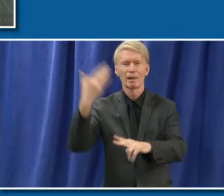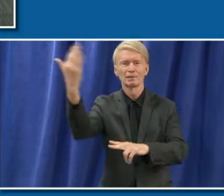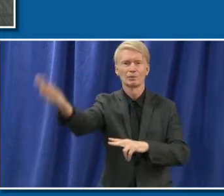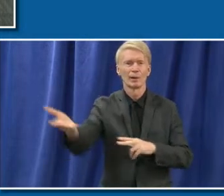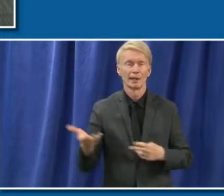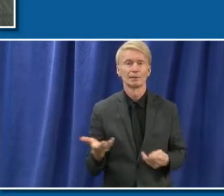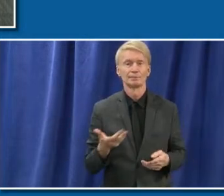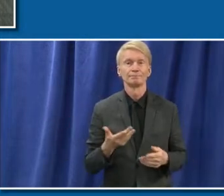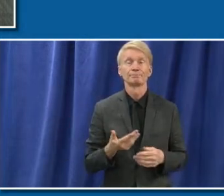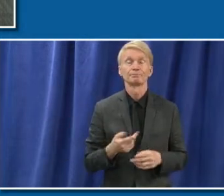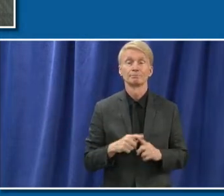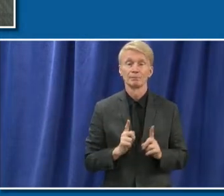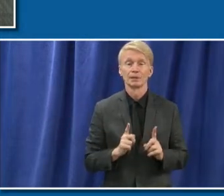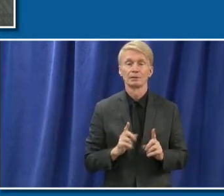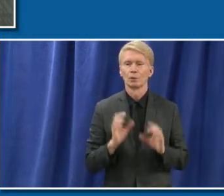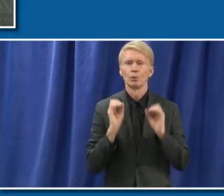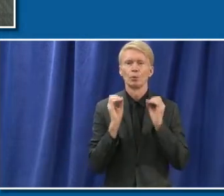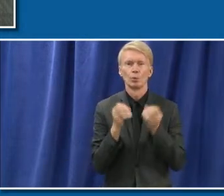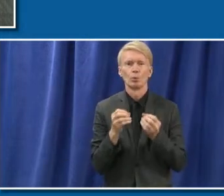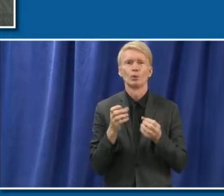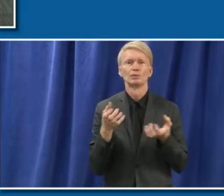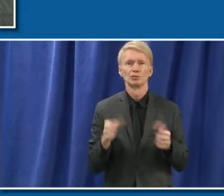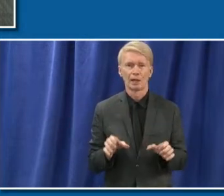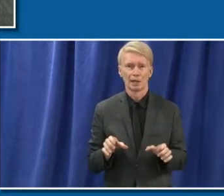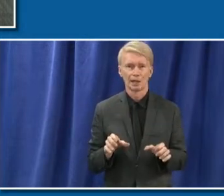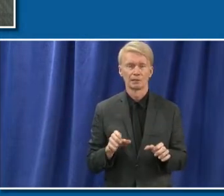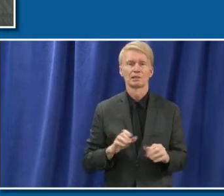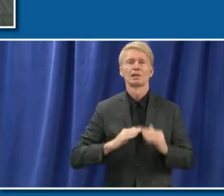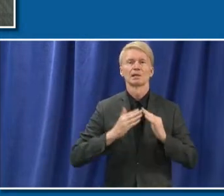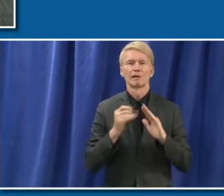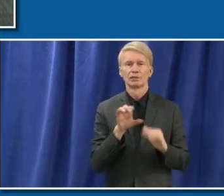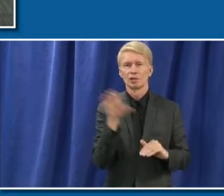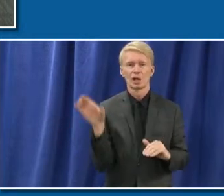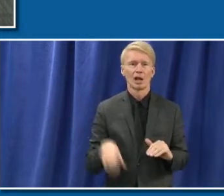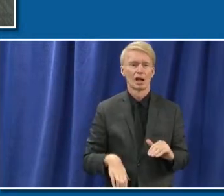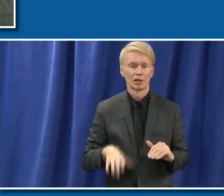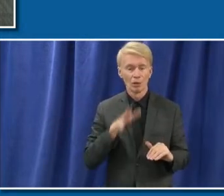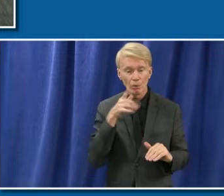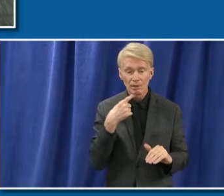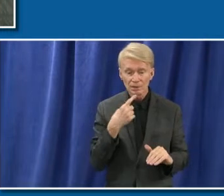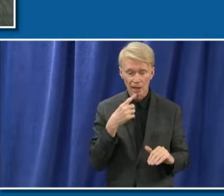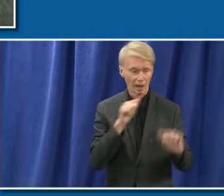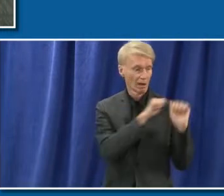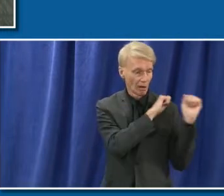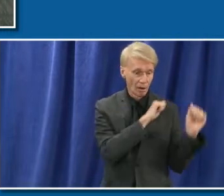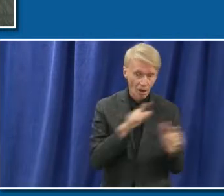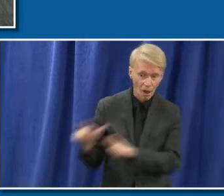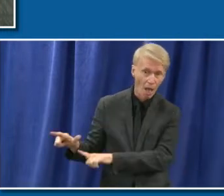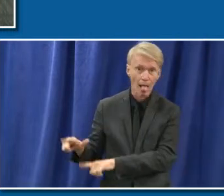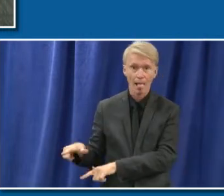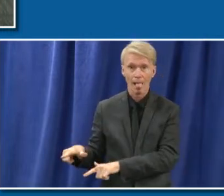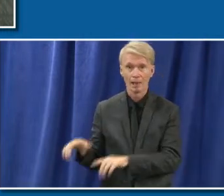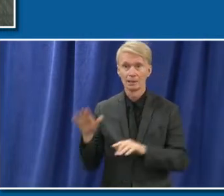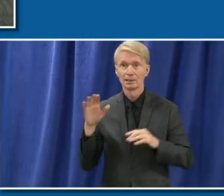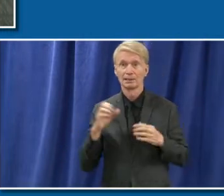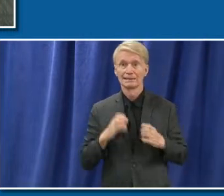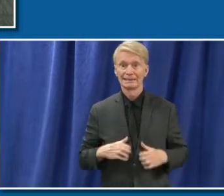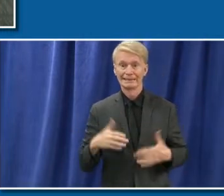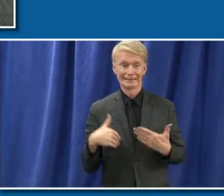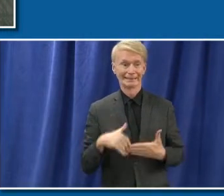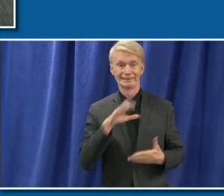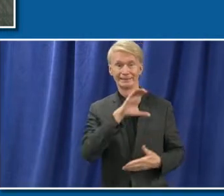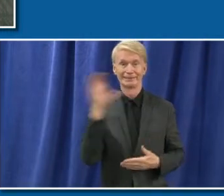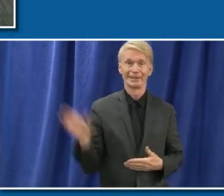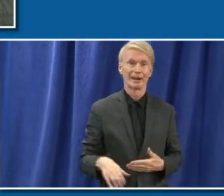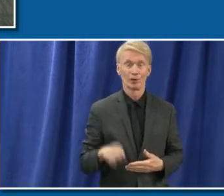you that there is no chance that the city of Chicago is going to say every city of Chicago resident must get vaccinated. That's